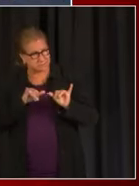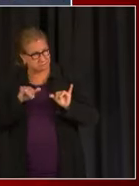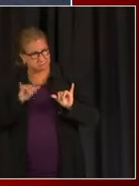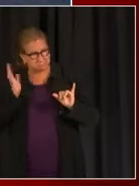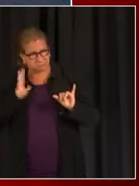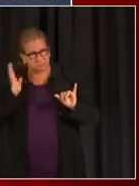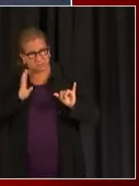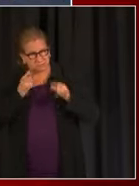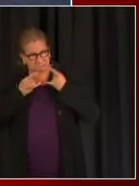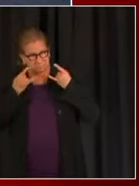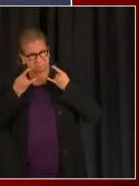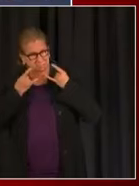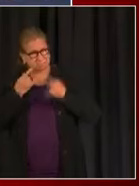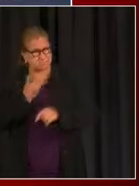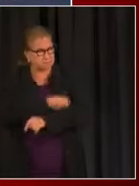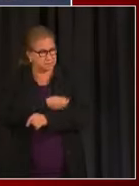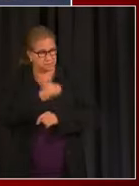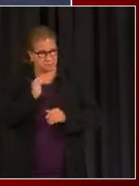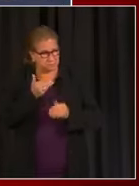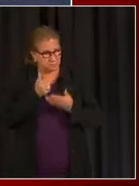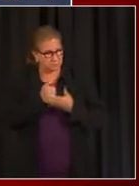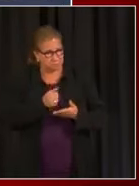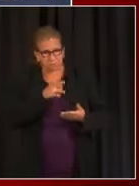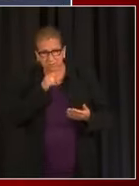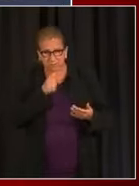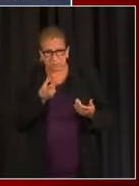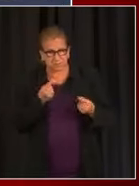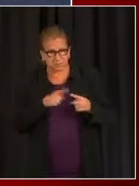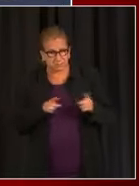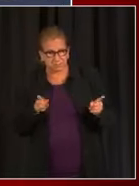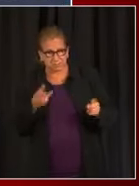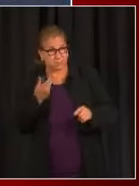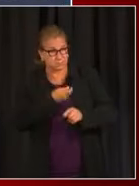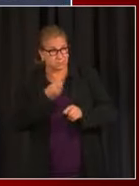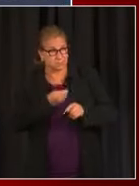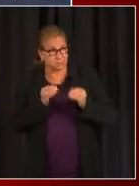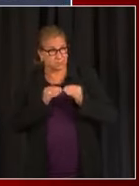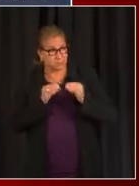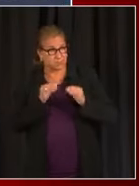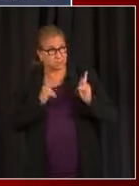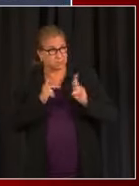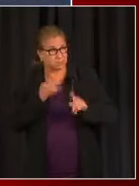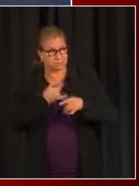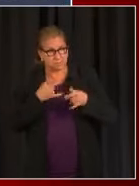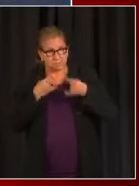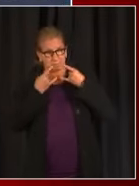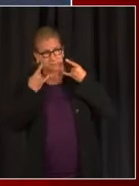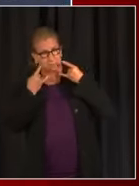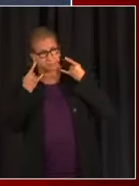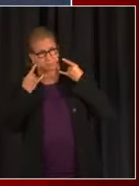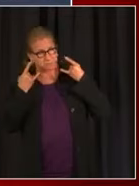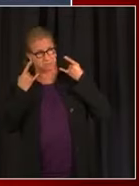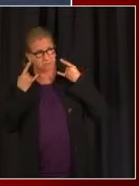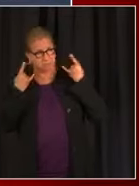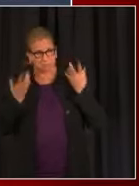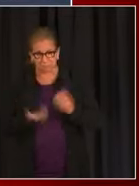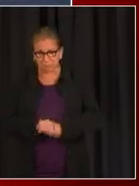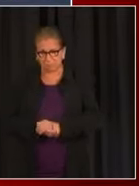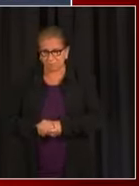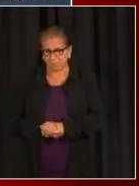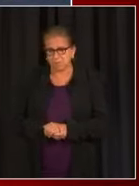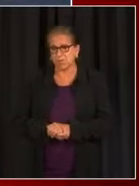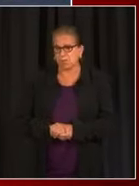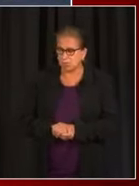or do vaccines help us when it comes to, you know, how far we might revert back to how strict the guidelines could be as we follow the cases?